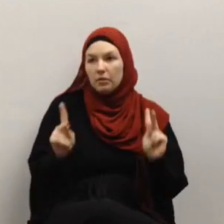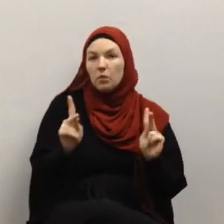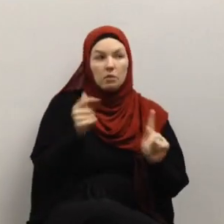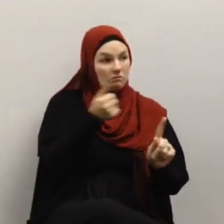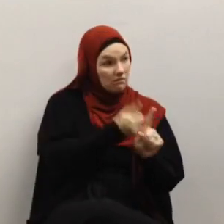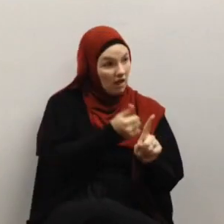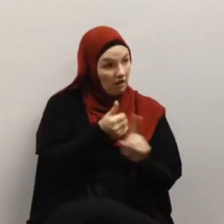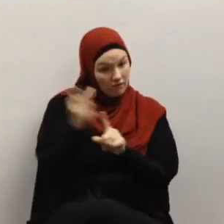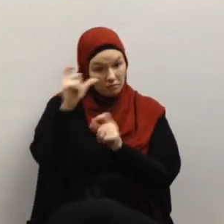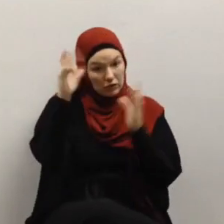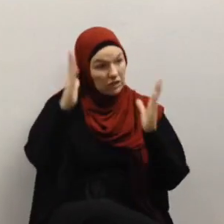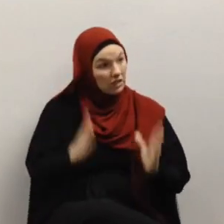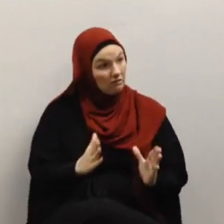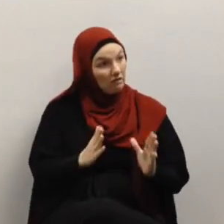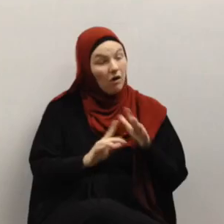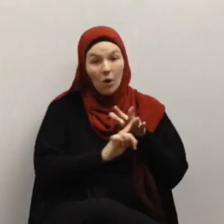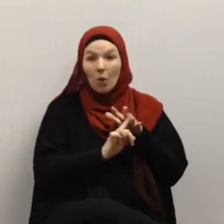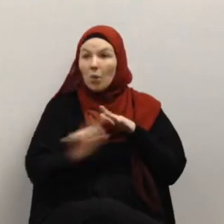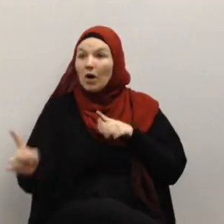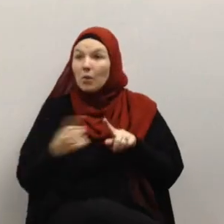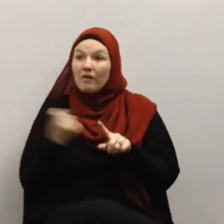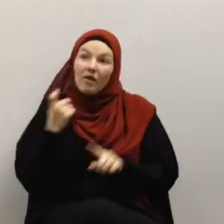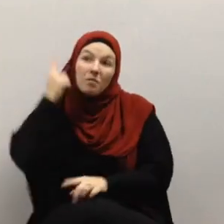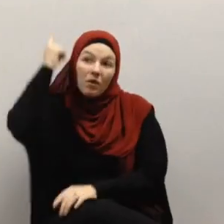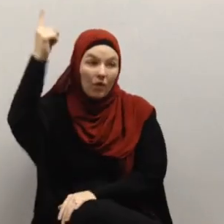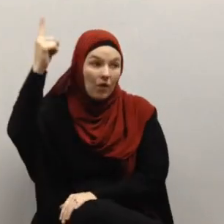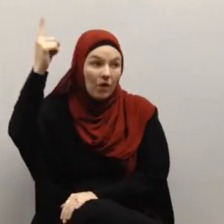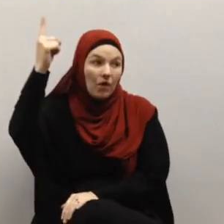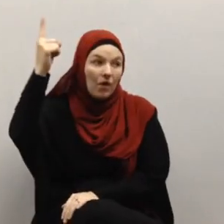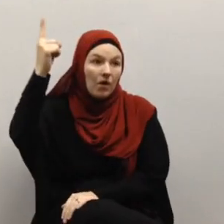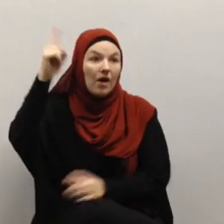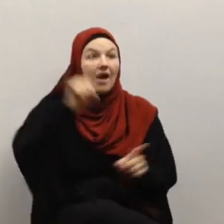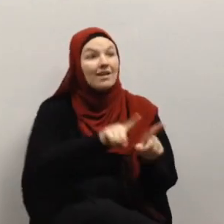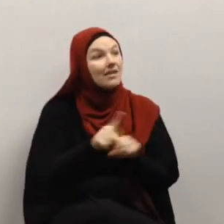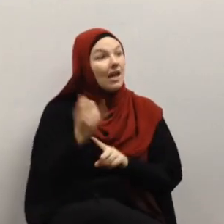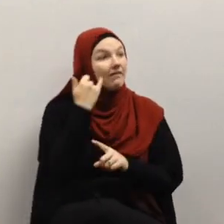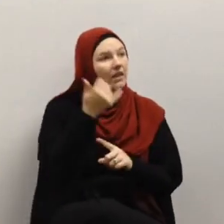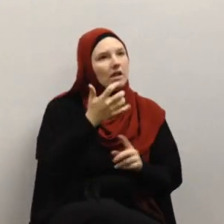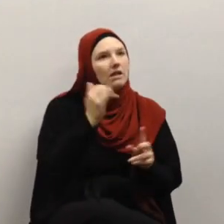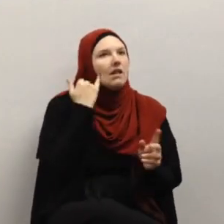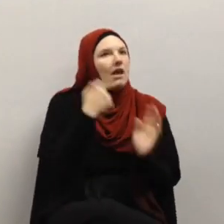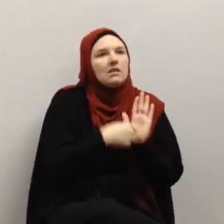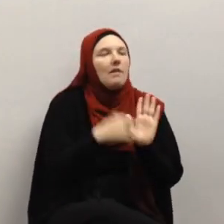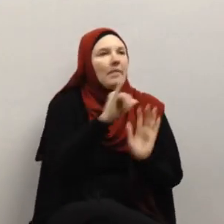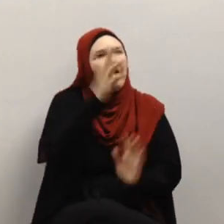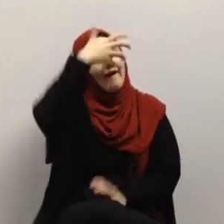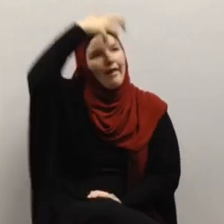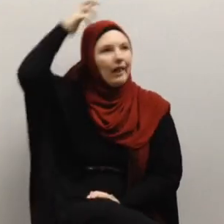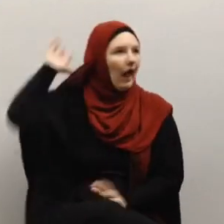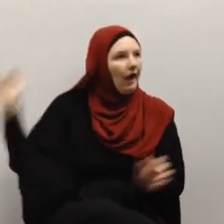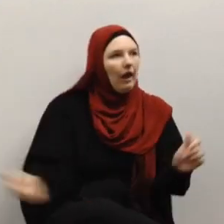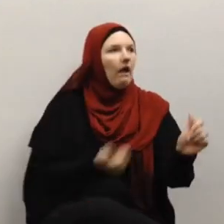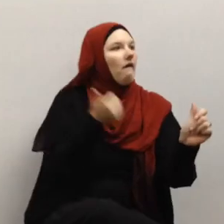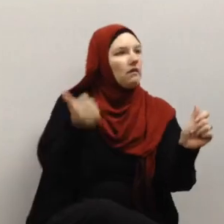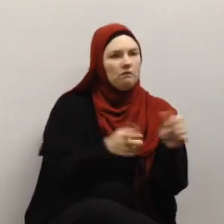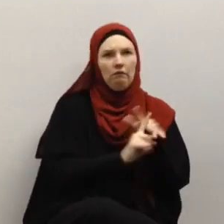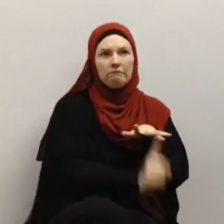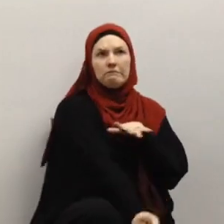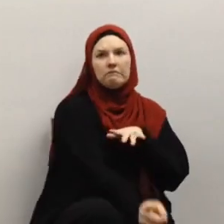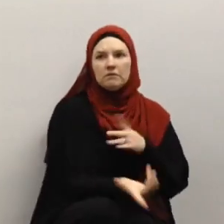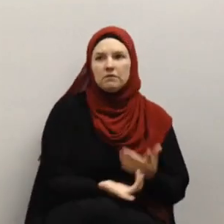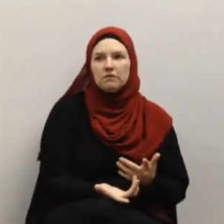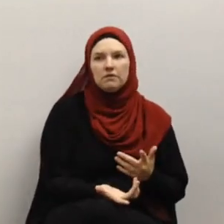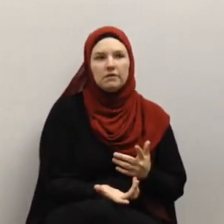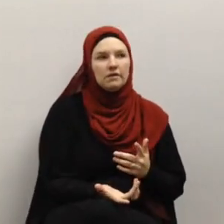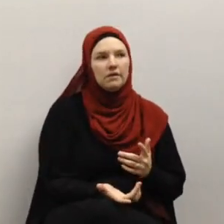are running away from Allah as if there is a lion running after them. While Allah